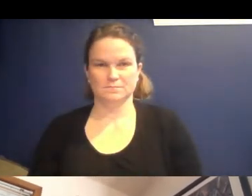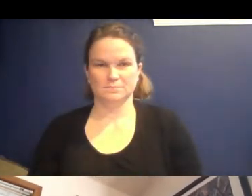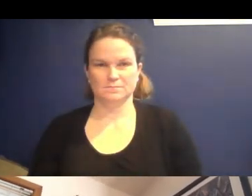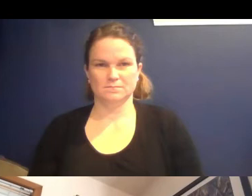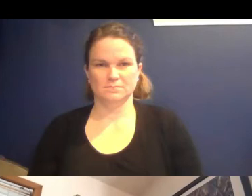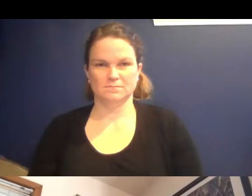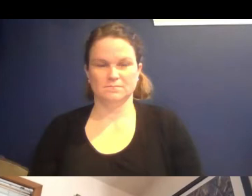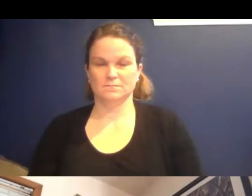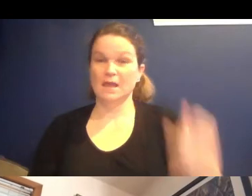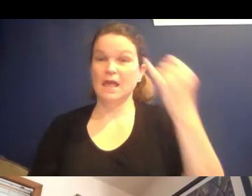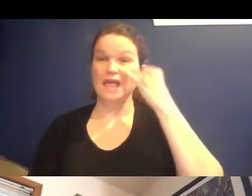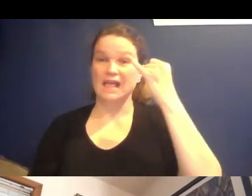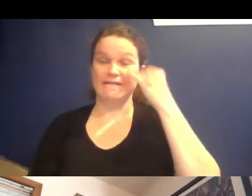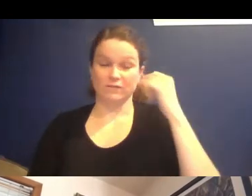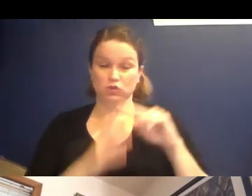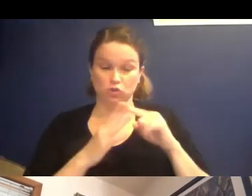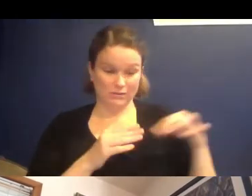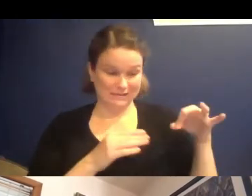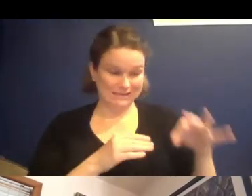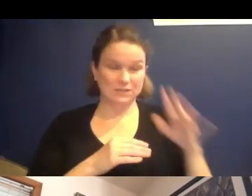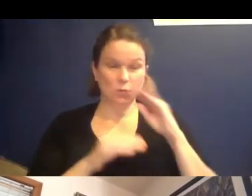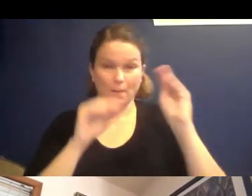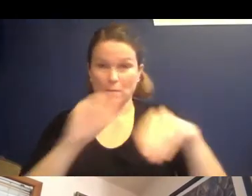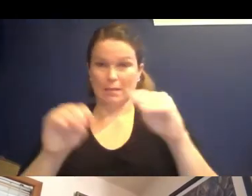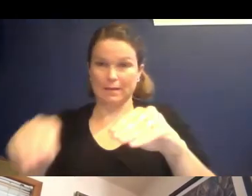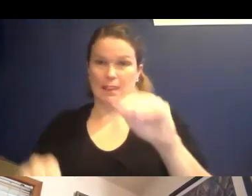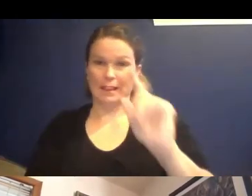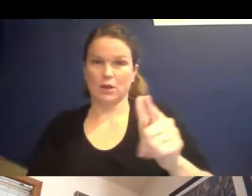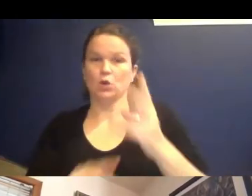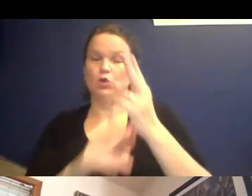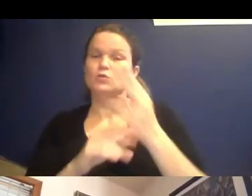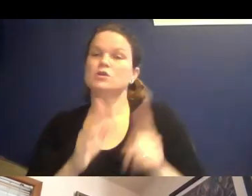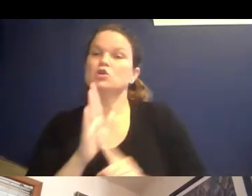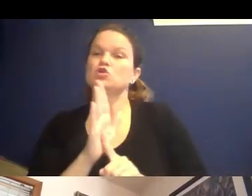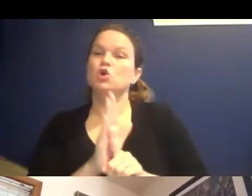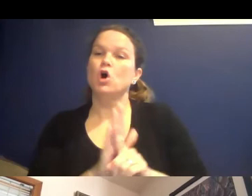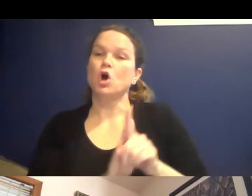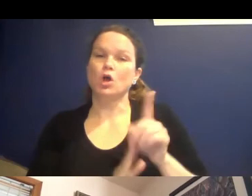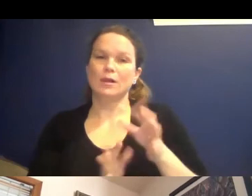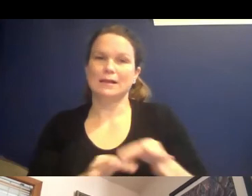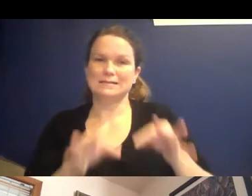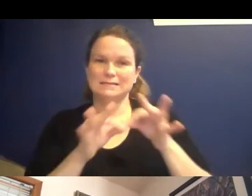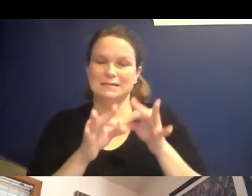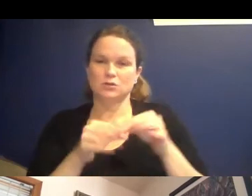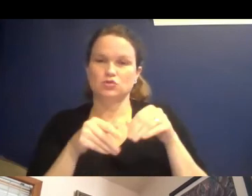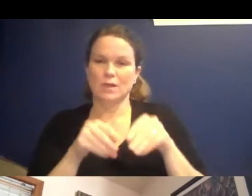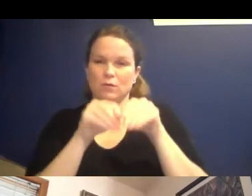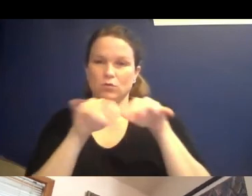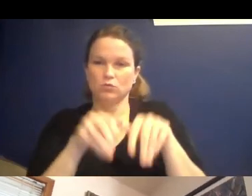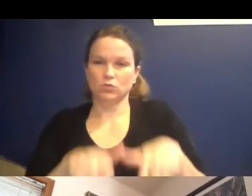When starting seeds for later transplant, it's best to use very tall containers to allow the roots to grow